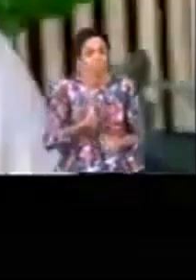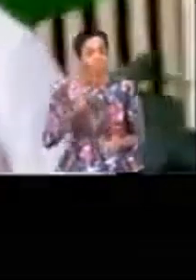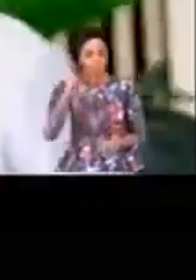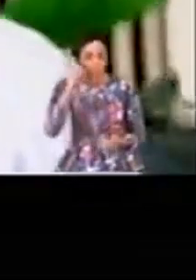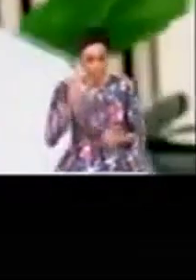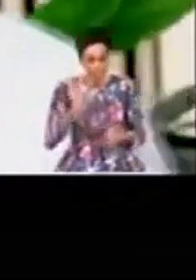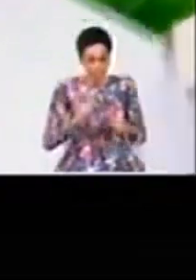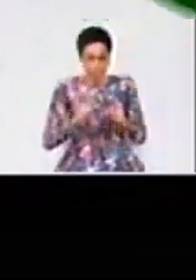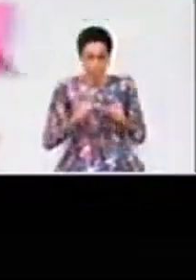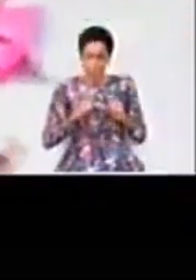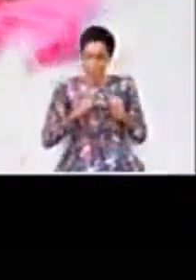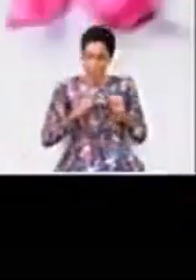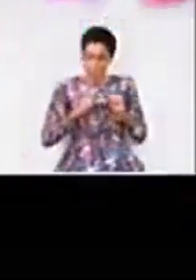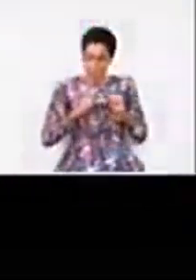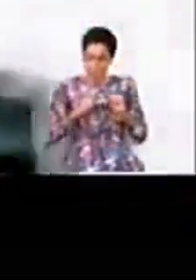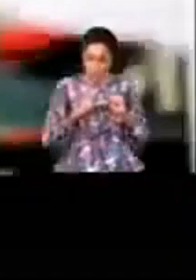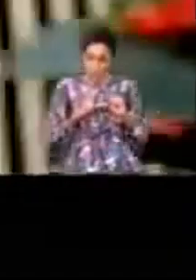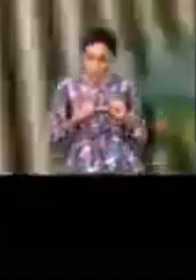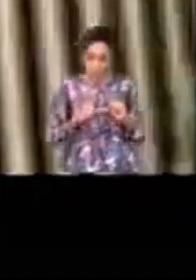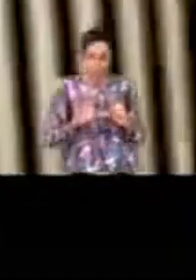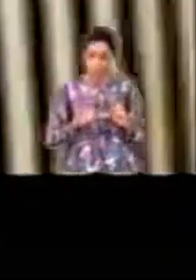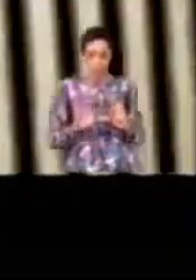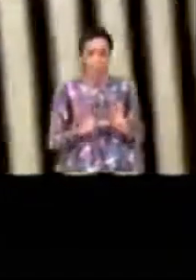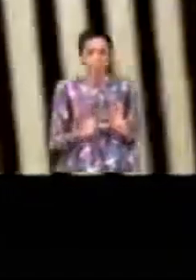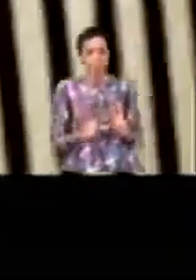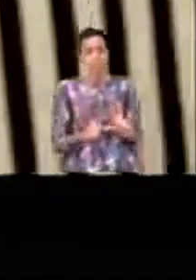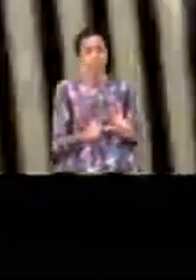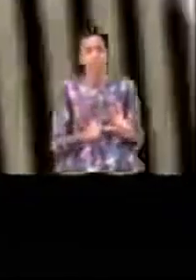on, I'll carry